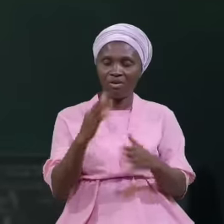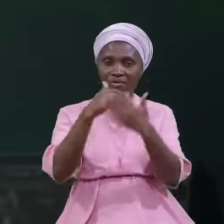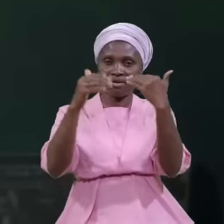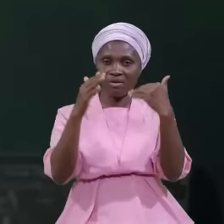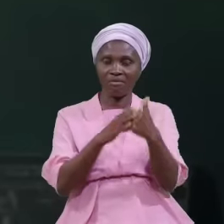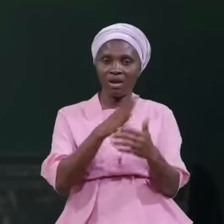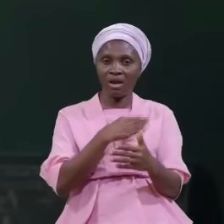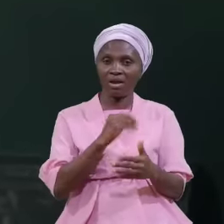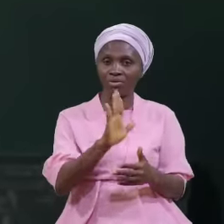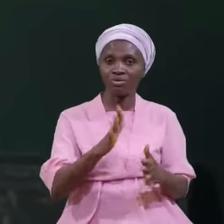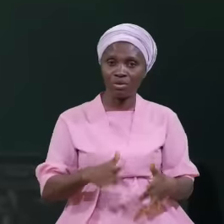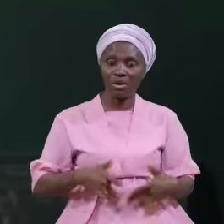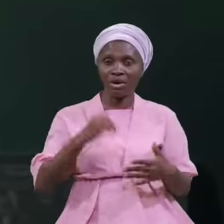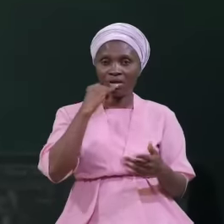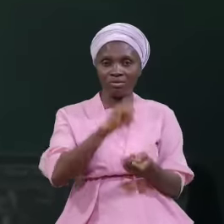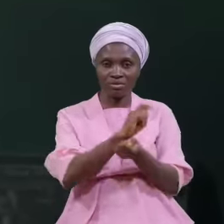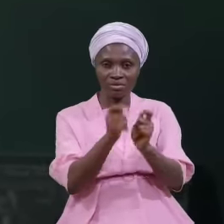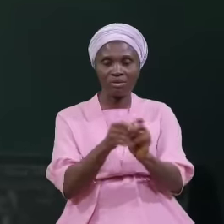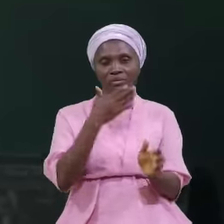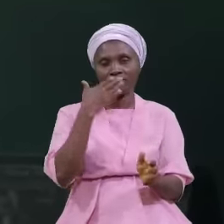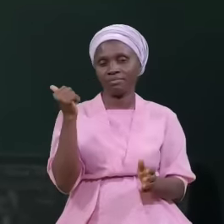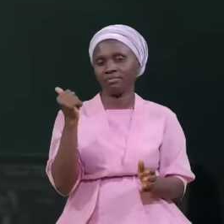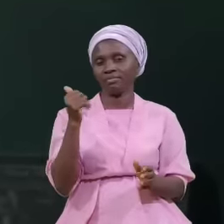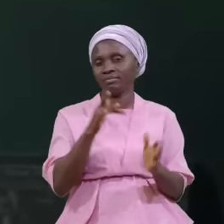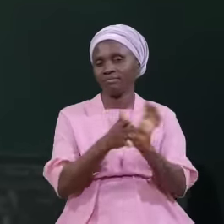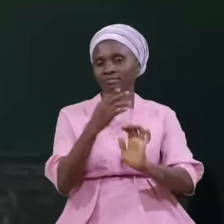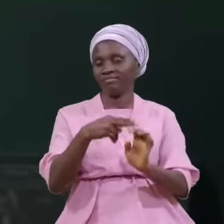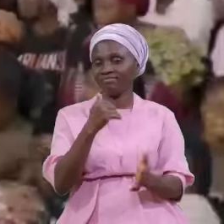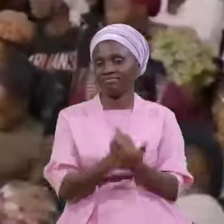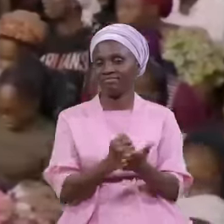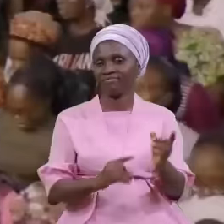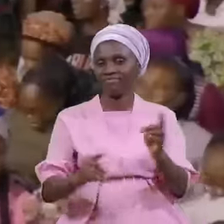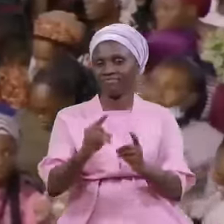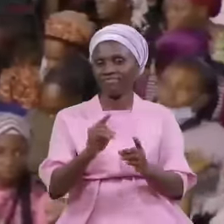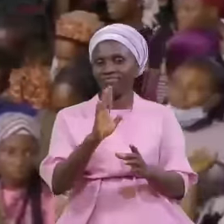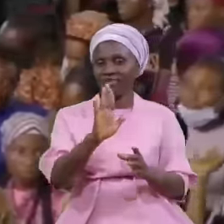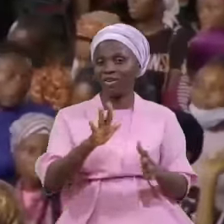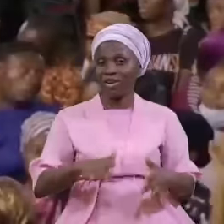is turned around. My life is turned around.